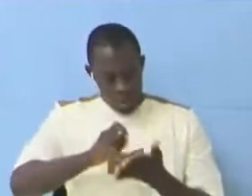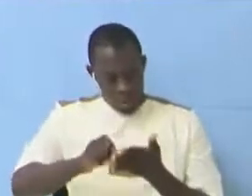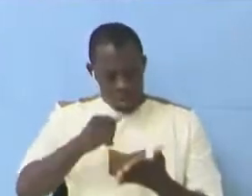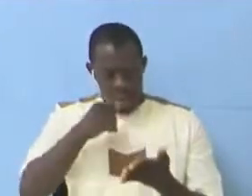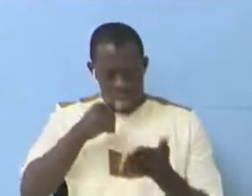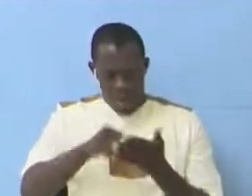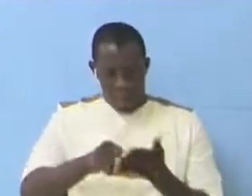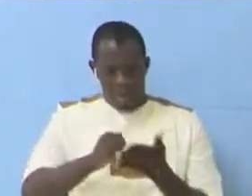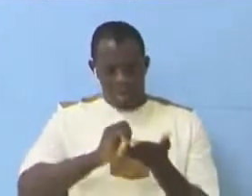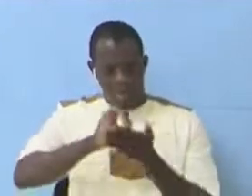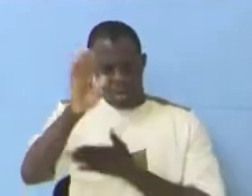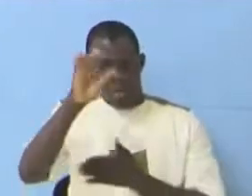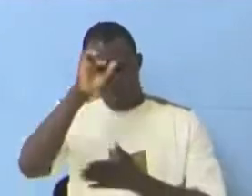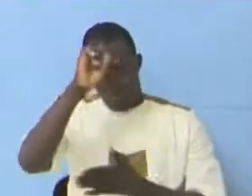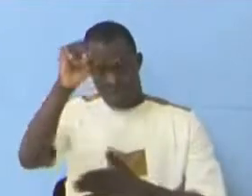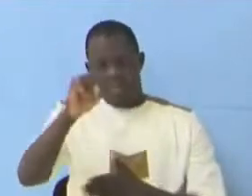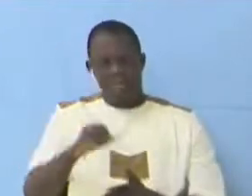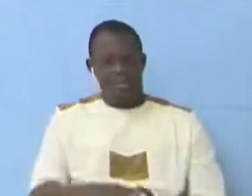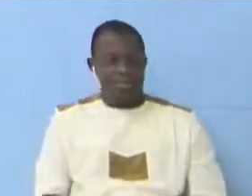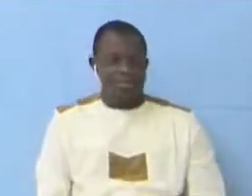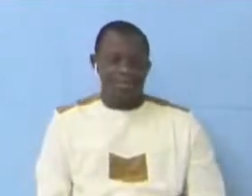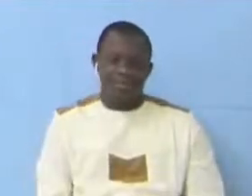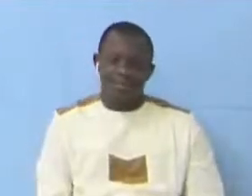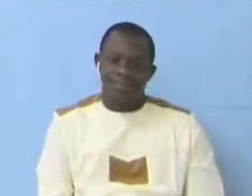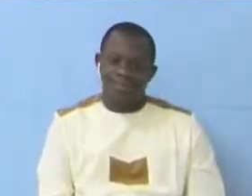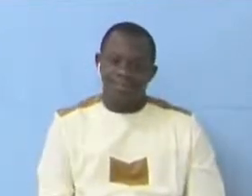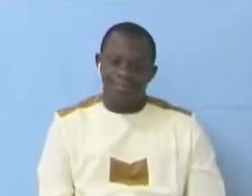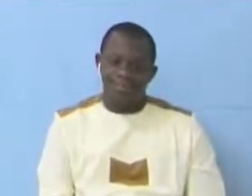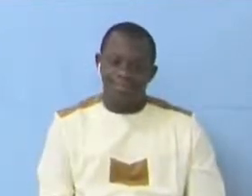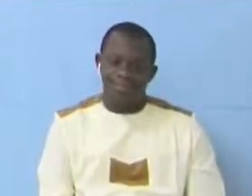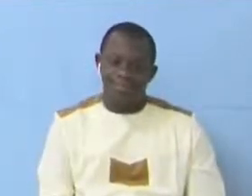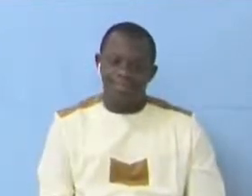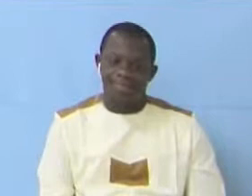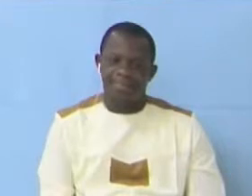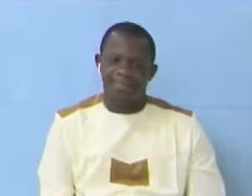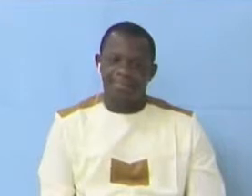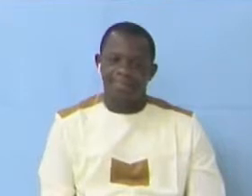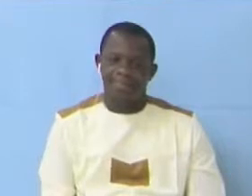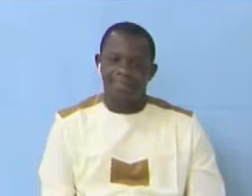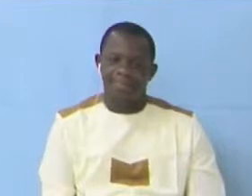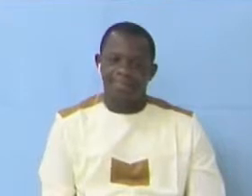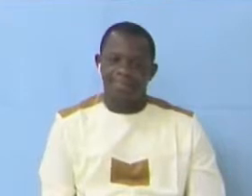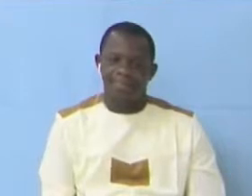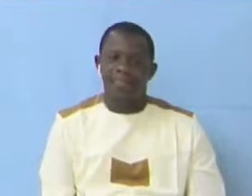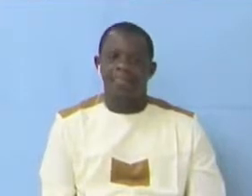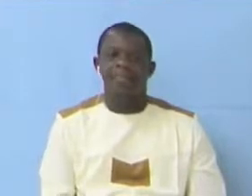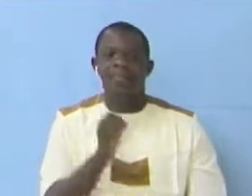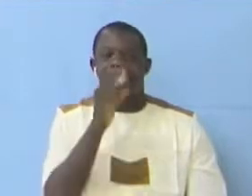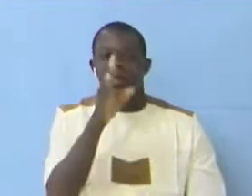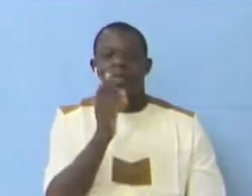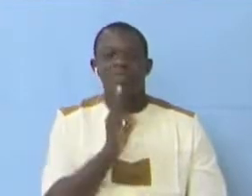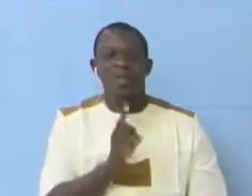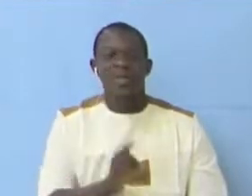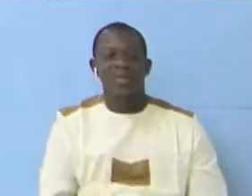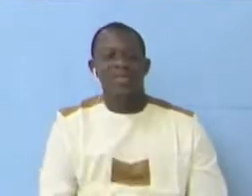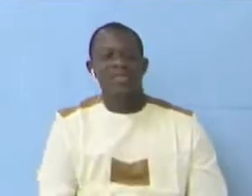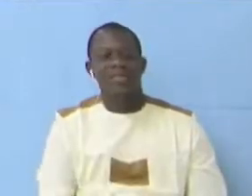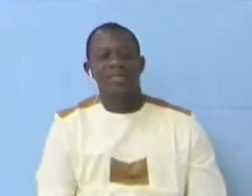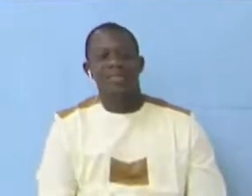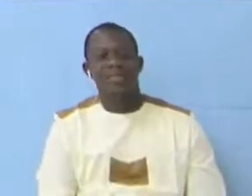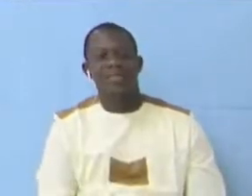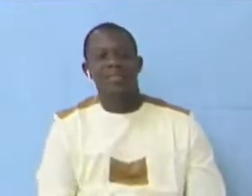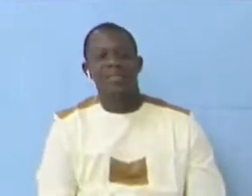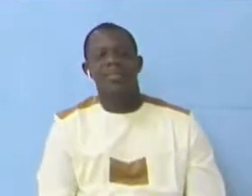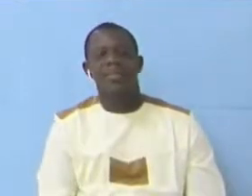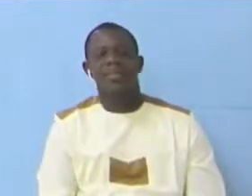president? Yeah. ab xelaat la woon nag sax bu ñu xelal ne daal war nañoo bind leetar ci président bi. Saying what? ne ko lan. To